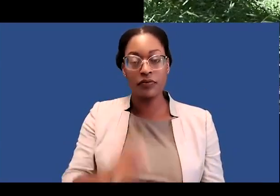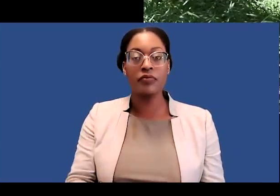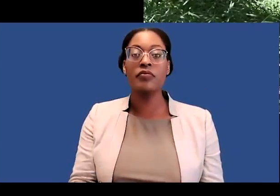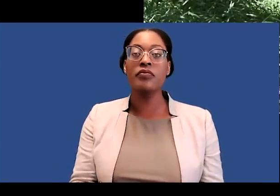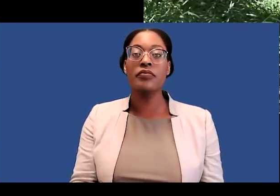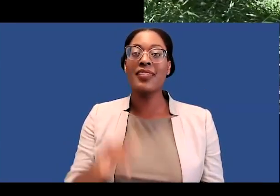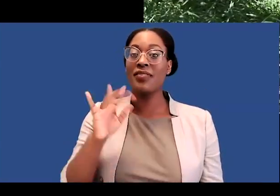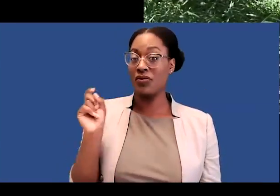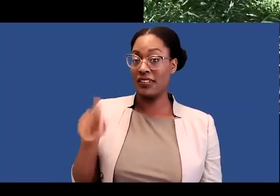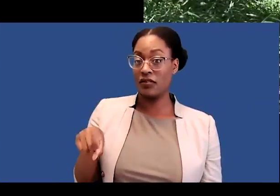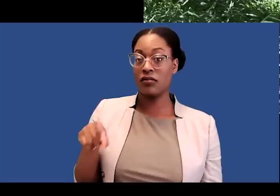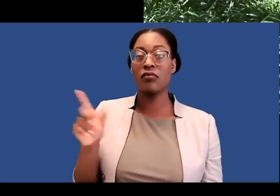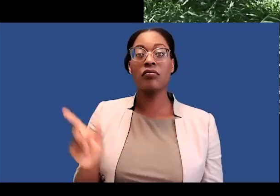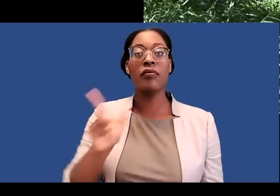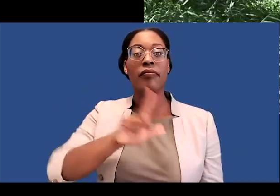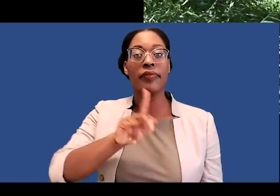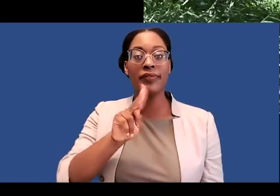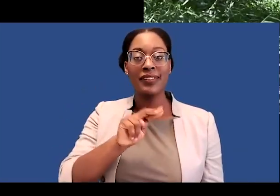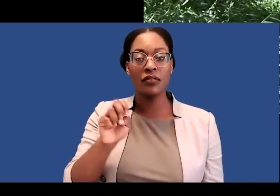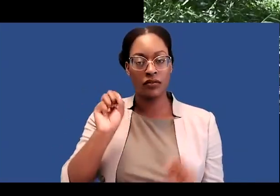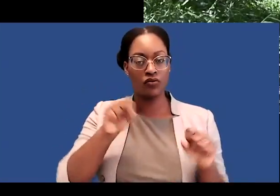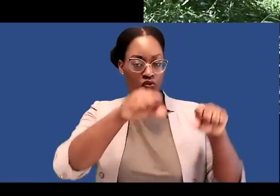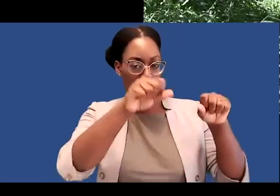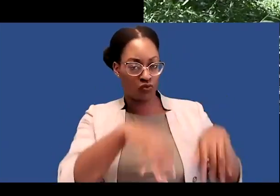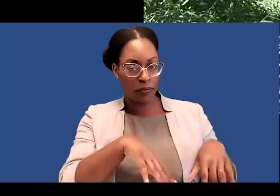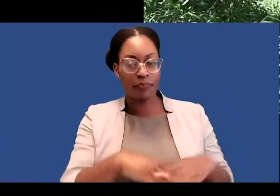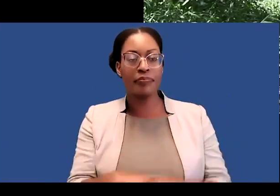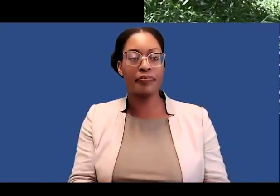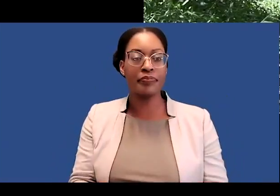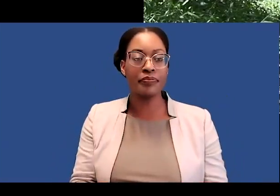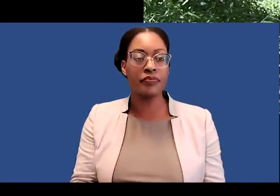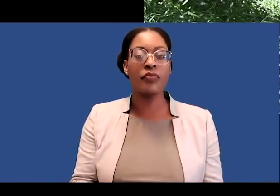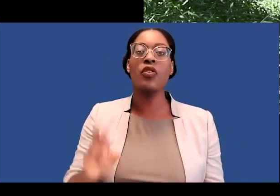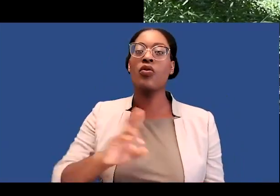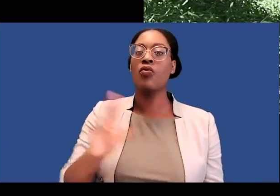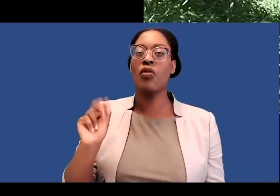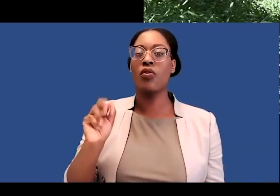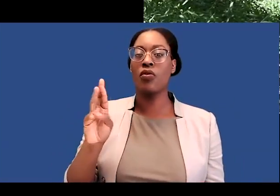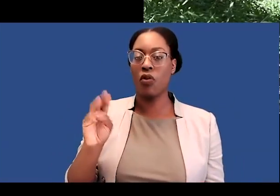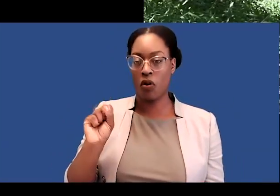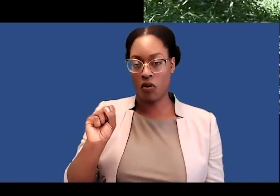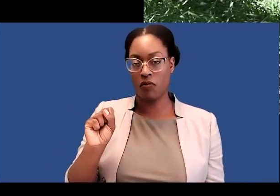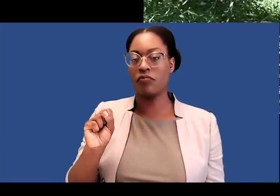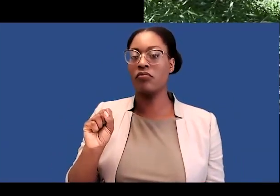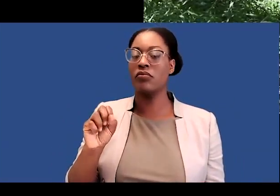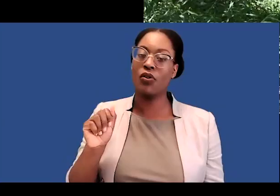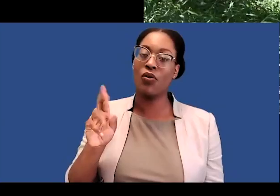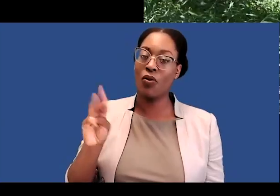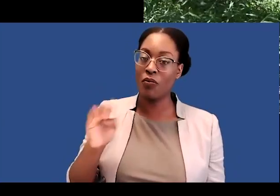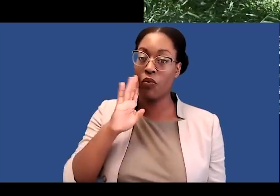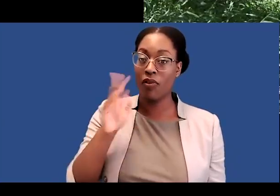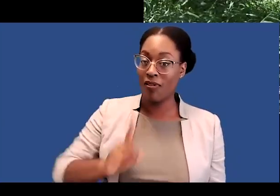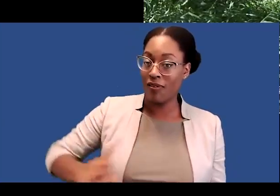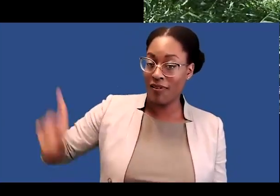If you need to, drop the left knee, flatten the right foot, send the right arm up, into side plank on the other